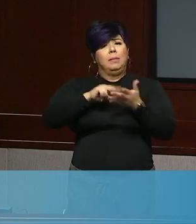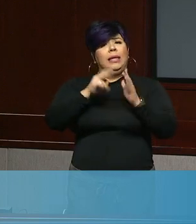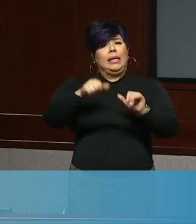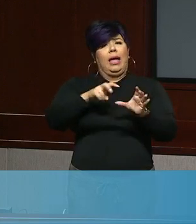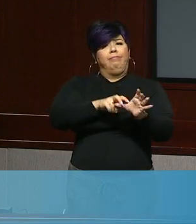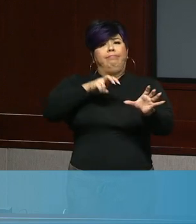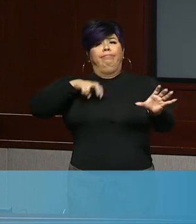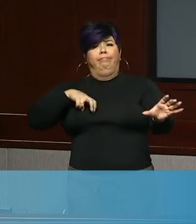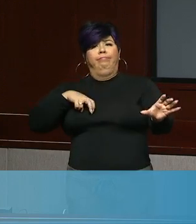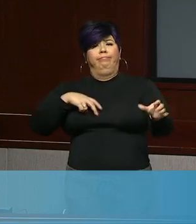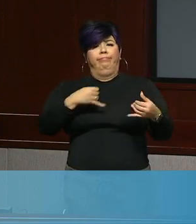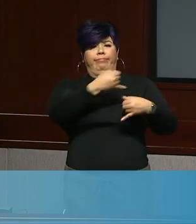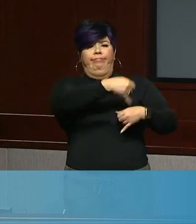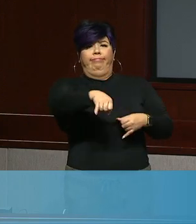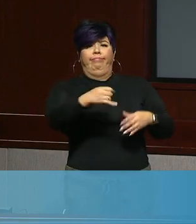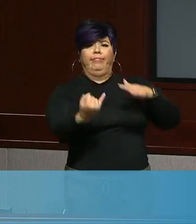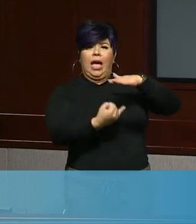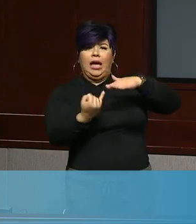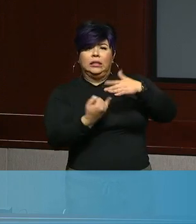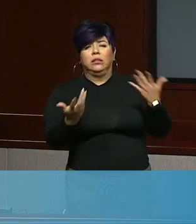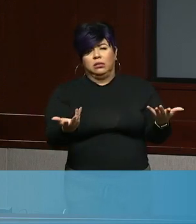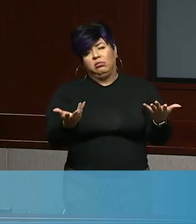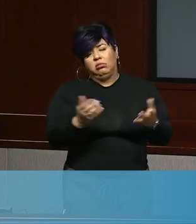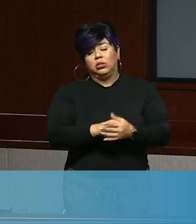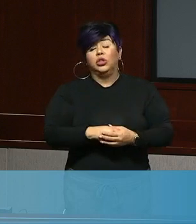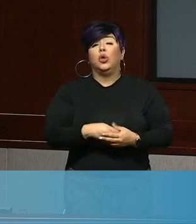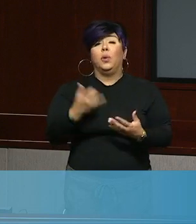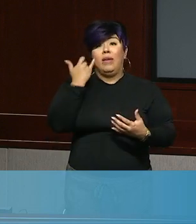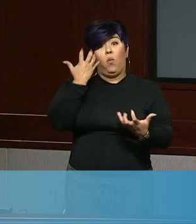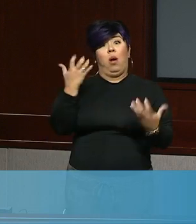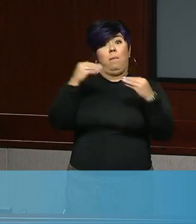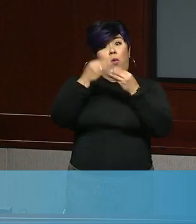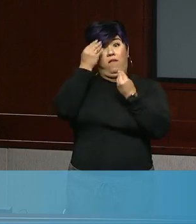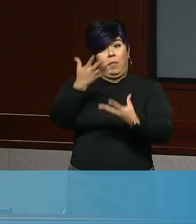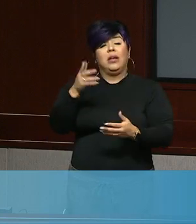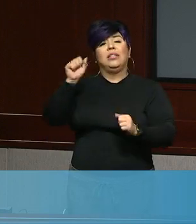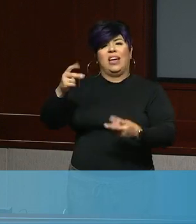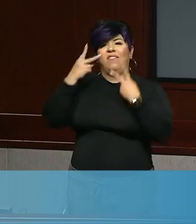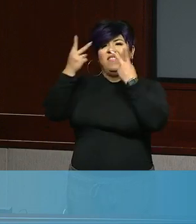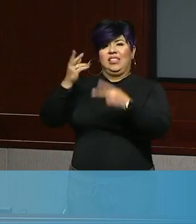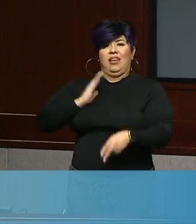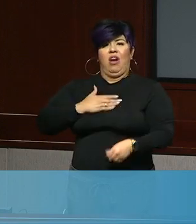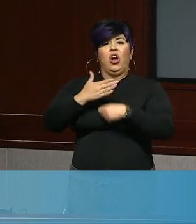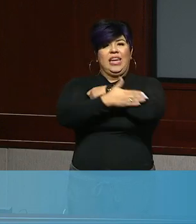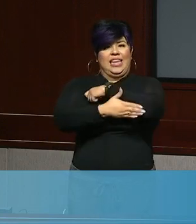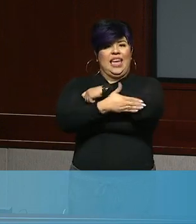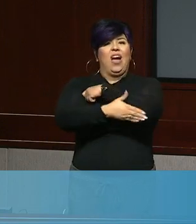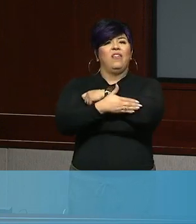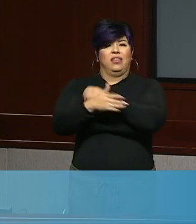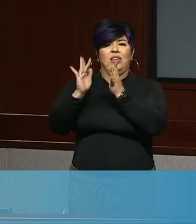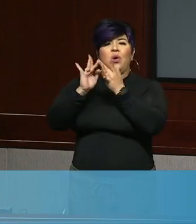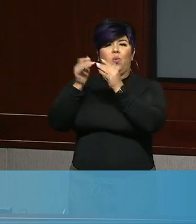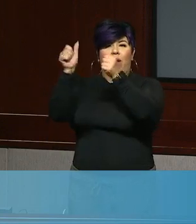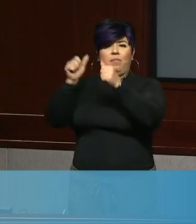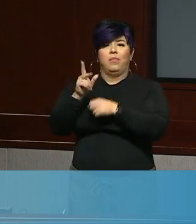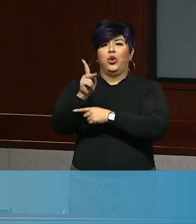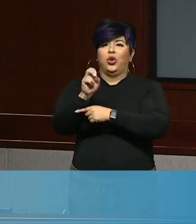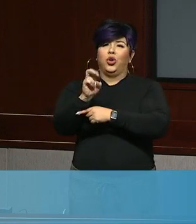can be isolated. For more information on accessing testing, please visit the county's website at